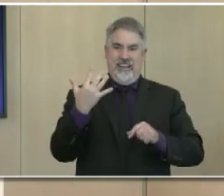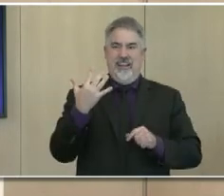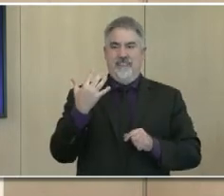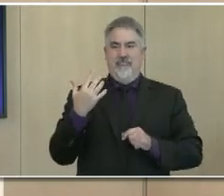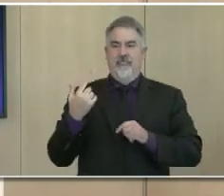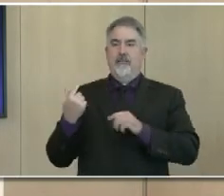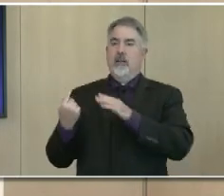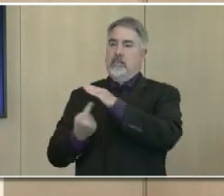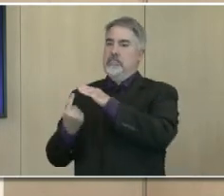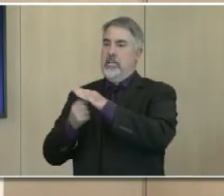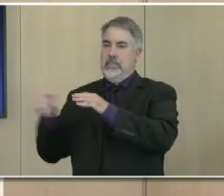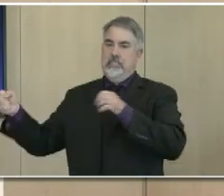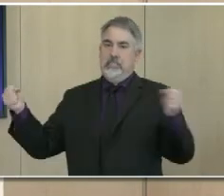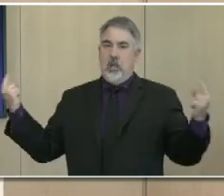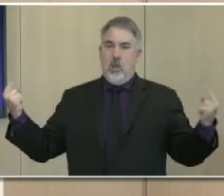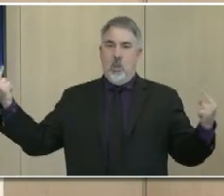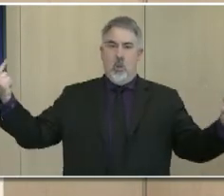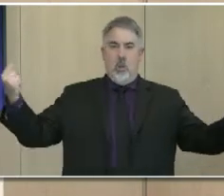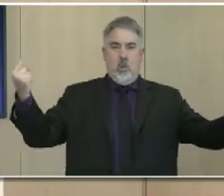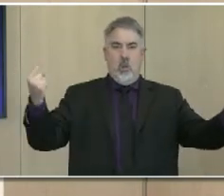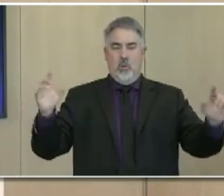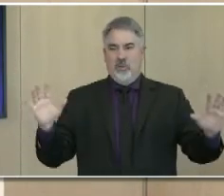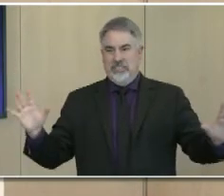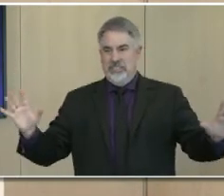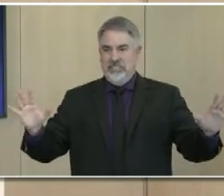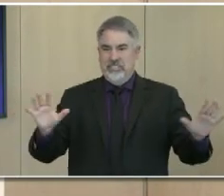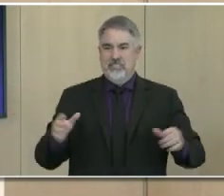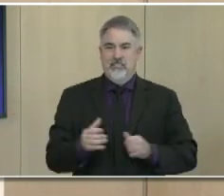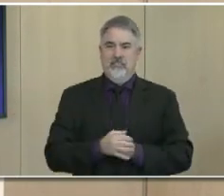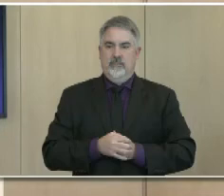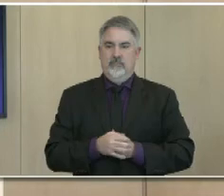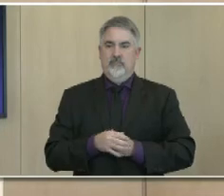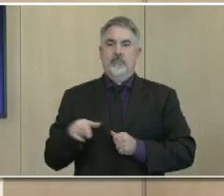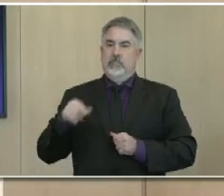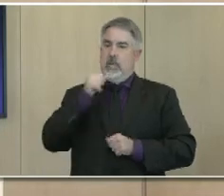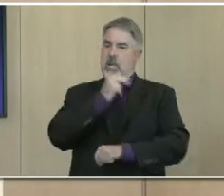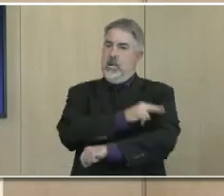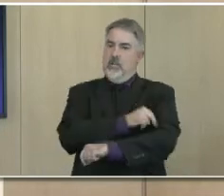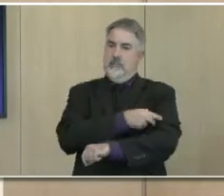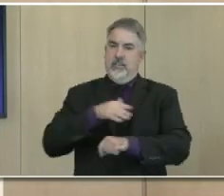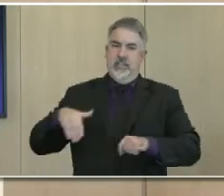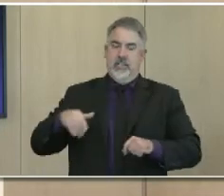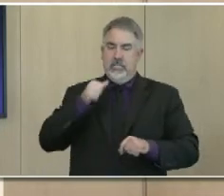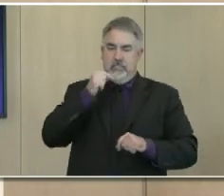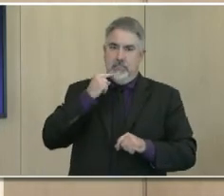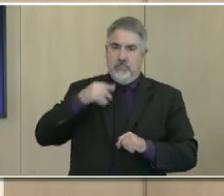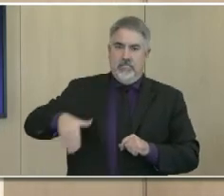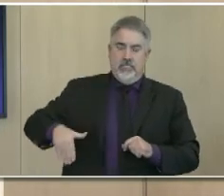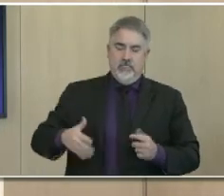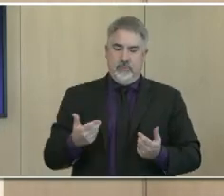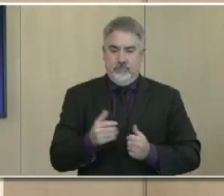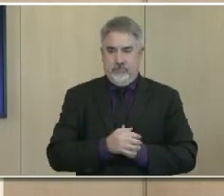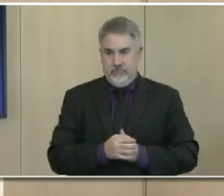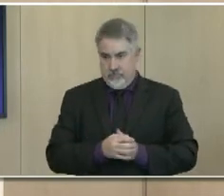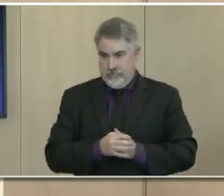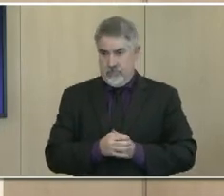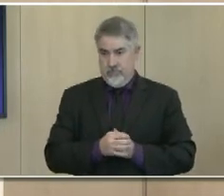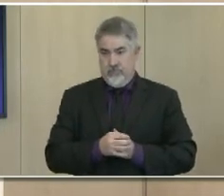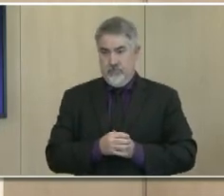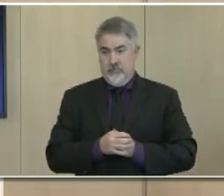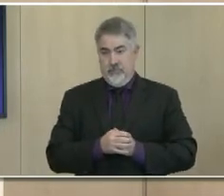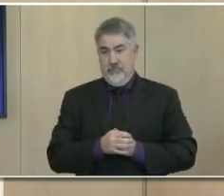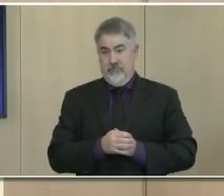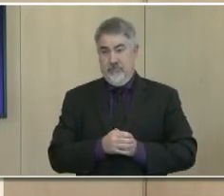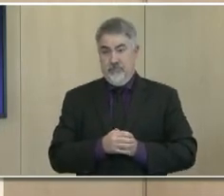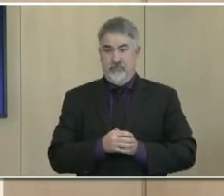isolated, as they should be, and are not hospitalized. We are well aware of the media's interest to know all of